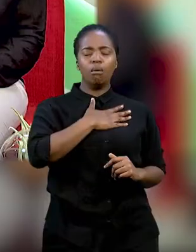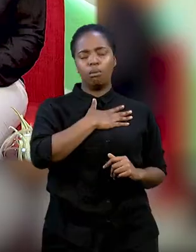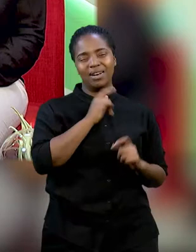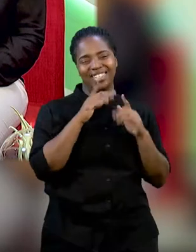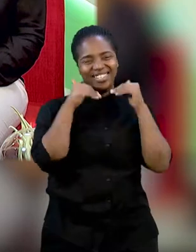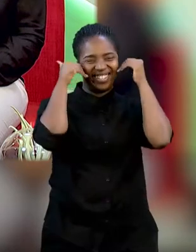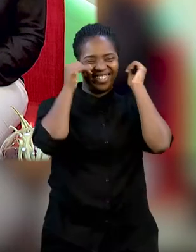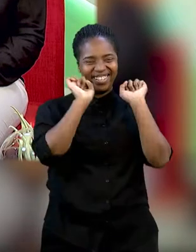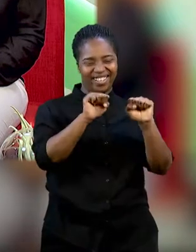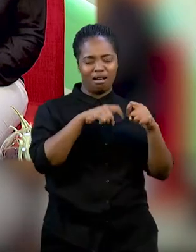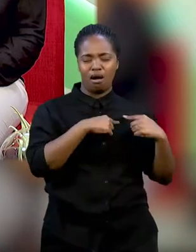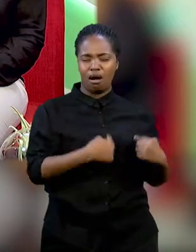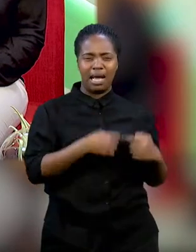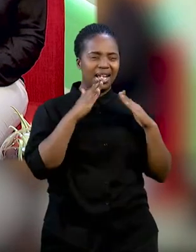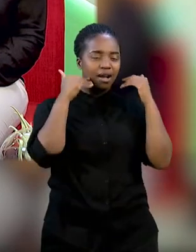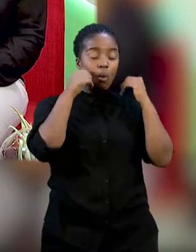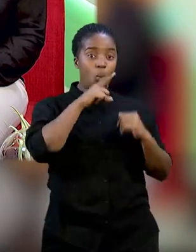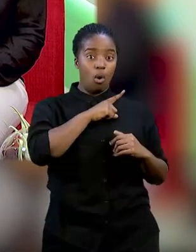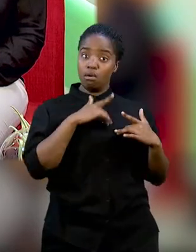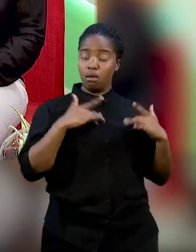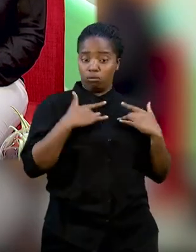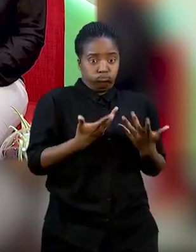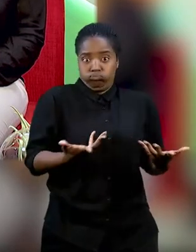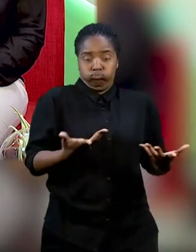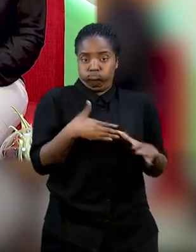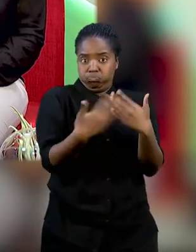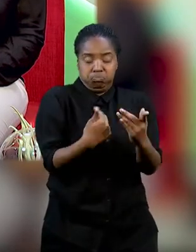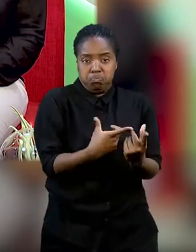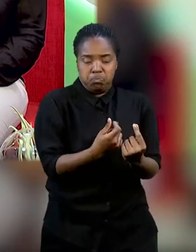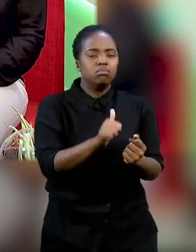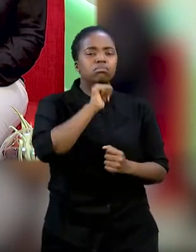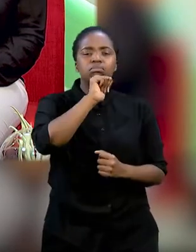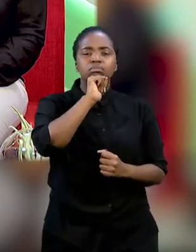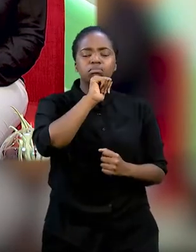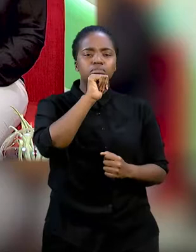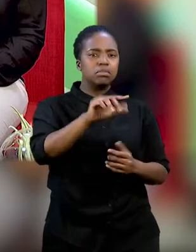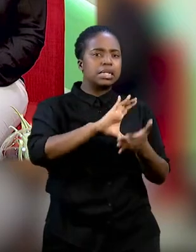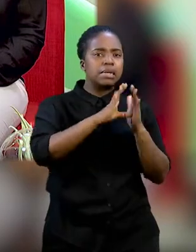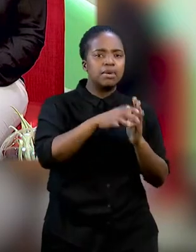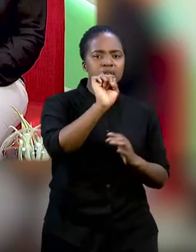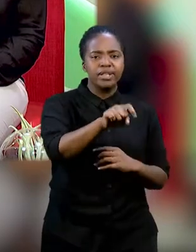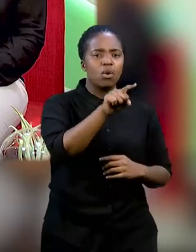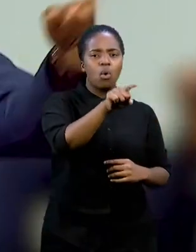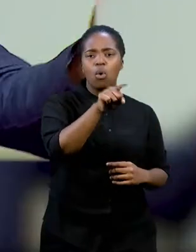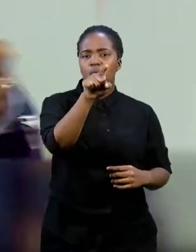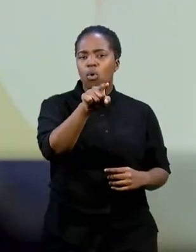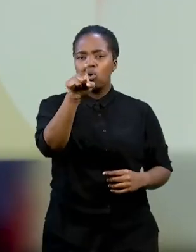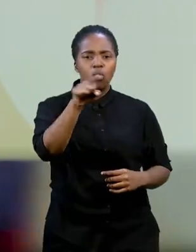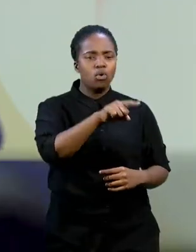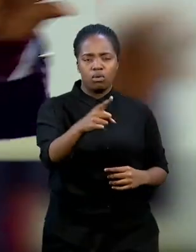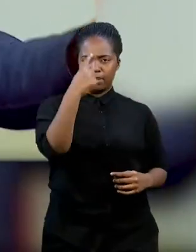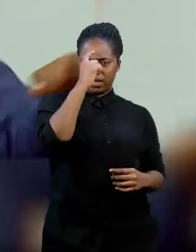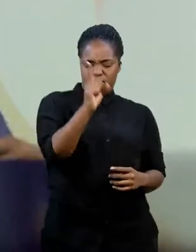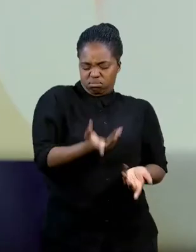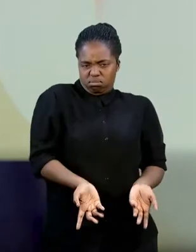it just makes my heart smile. Mobona umuntu owazi ukuthatha impilo yabo and run with it, irrespective of what him,